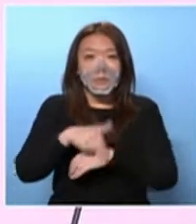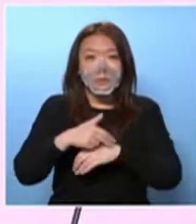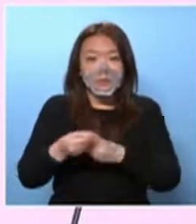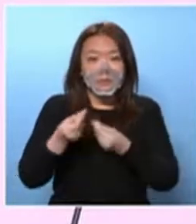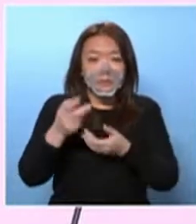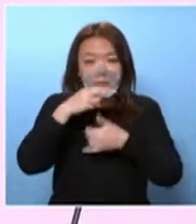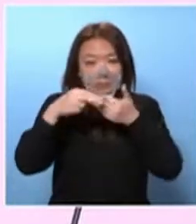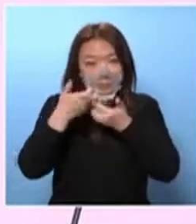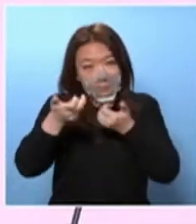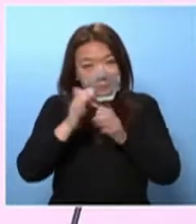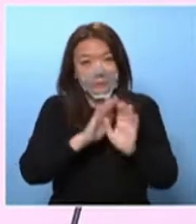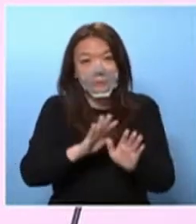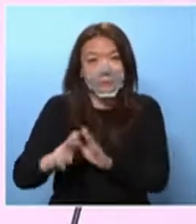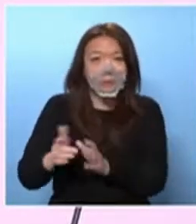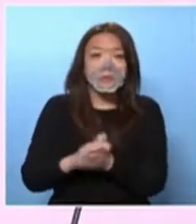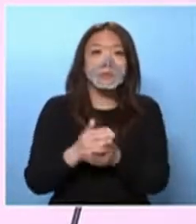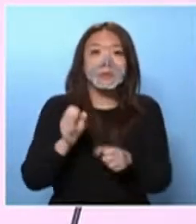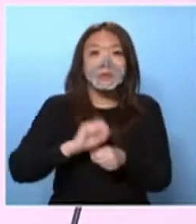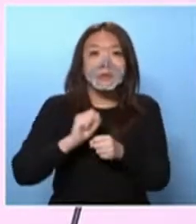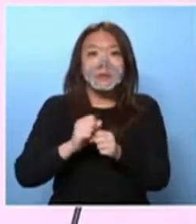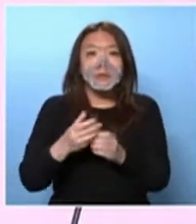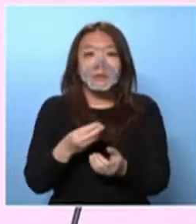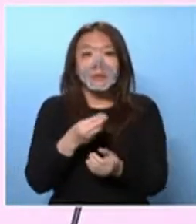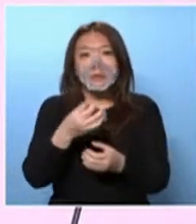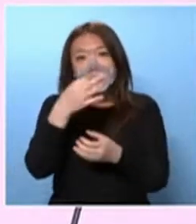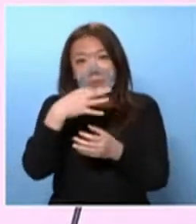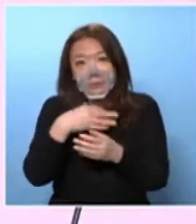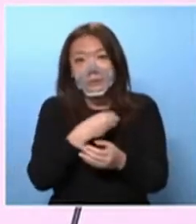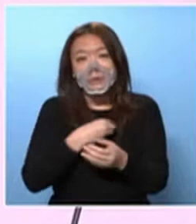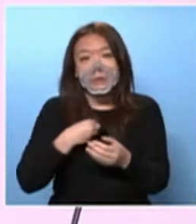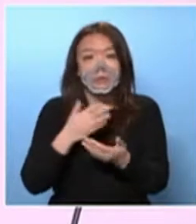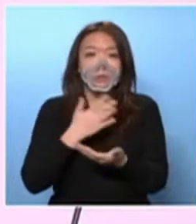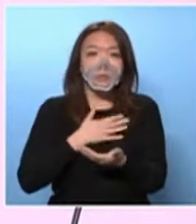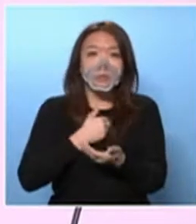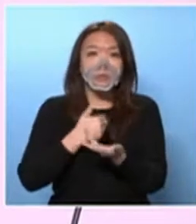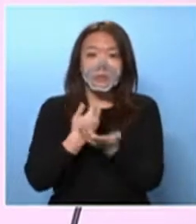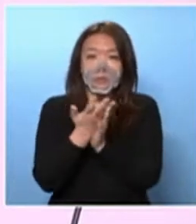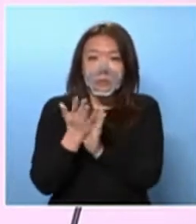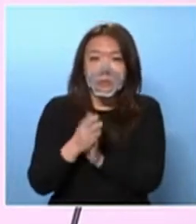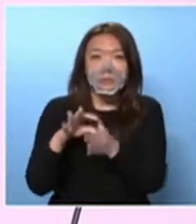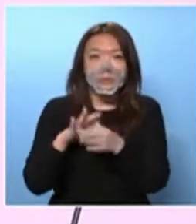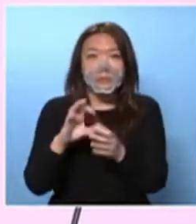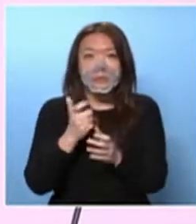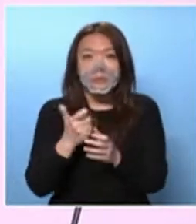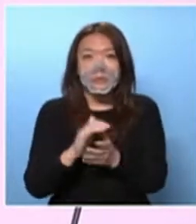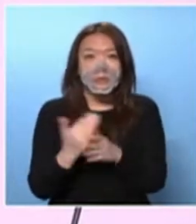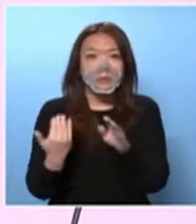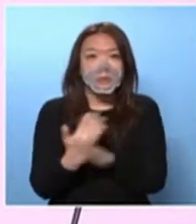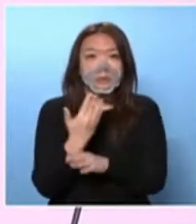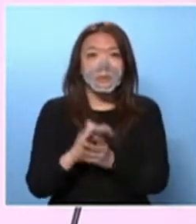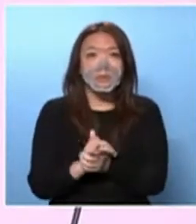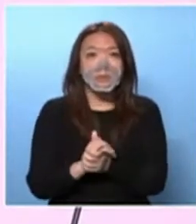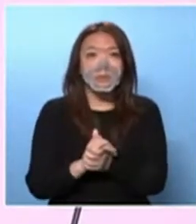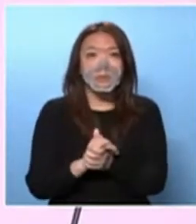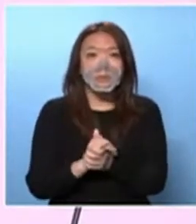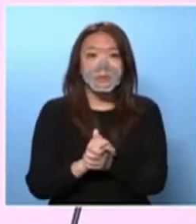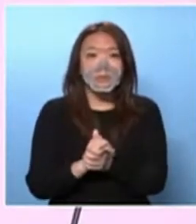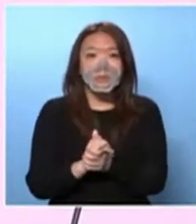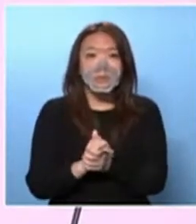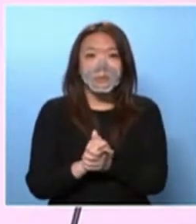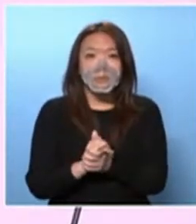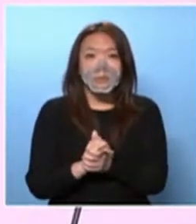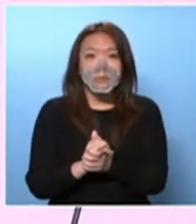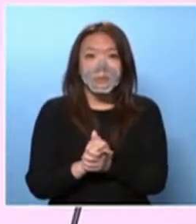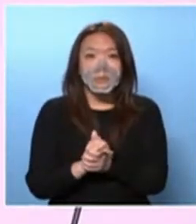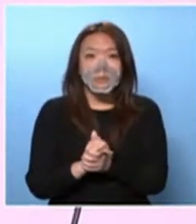Expo, launching the vaccination program, providing testing services, and increasing the supply of medications, medical equipment, etc., involving a total of